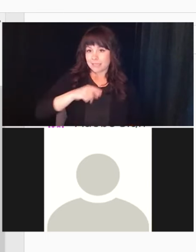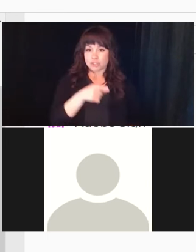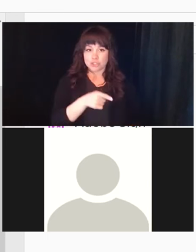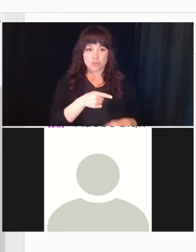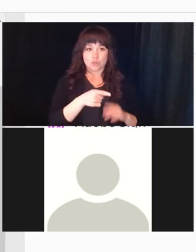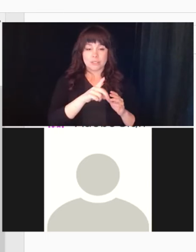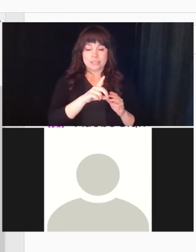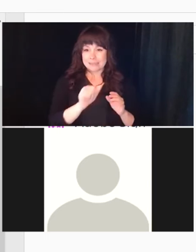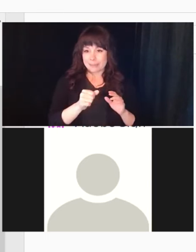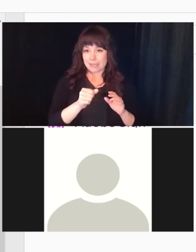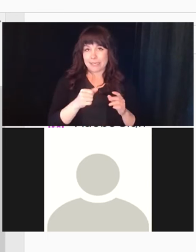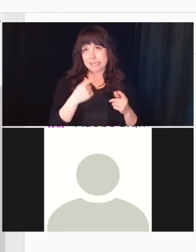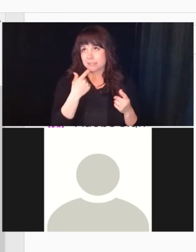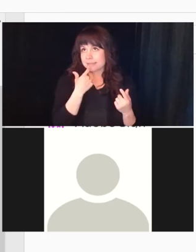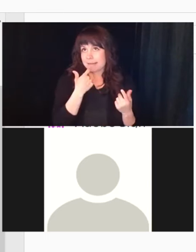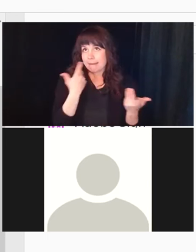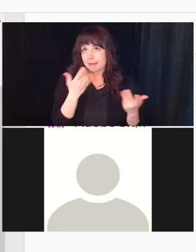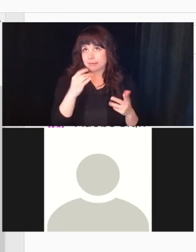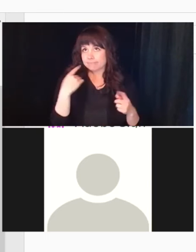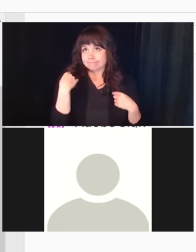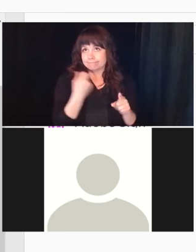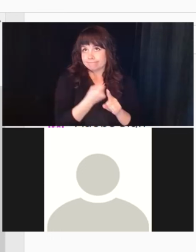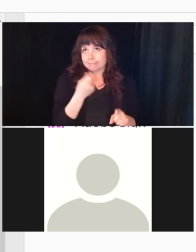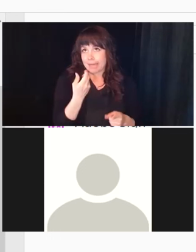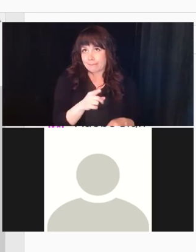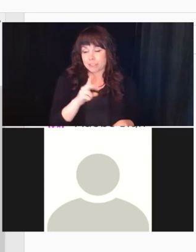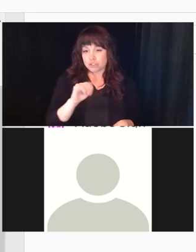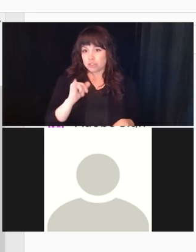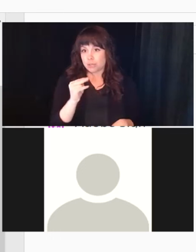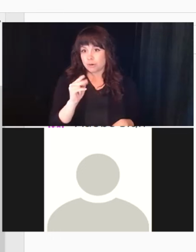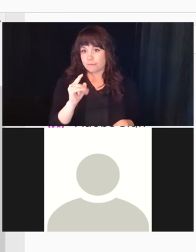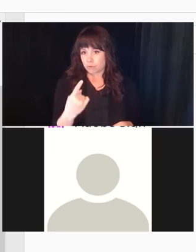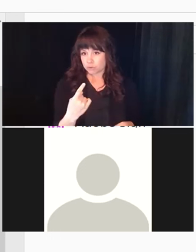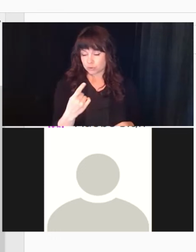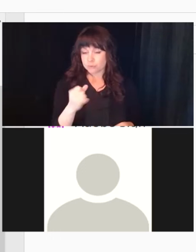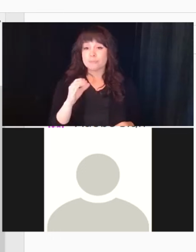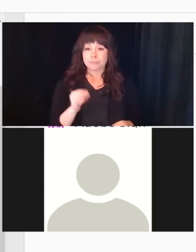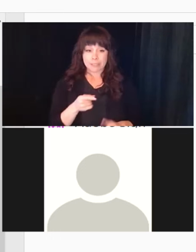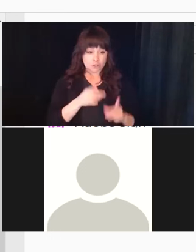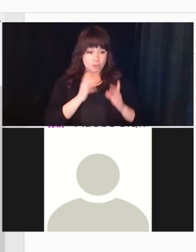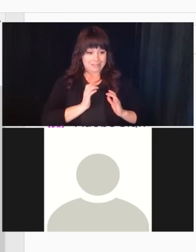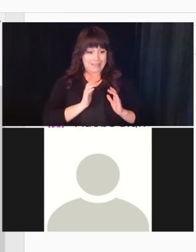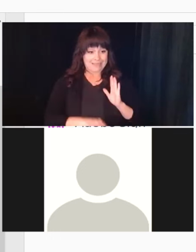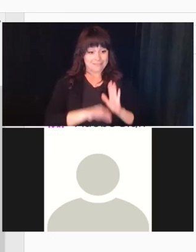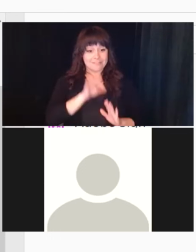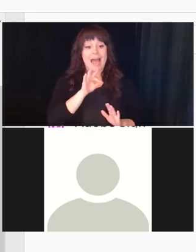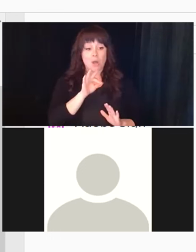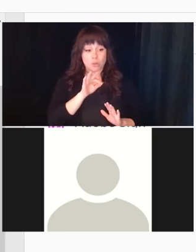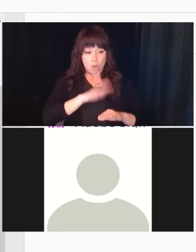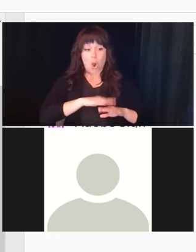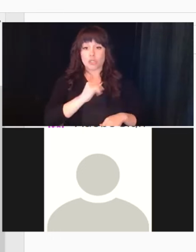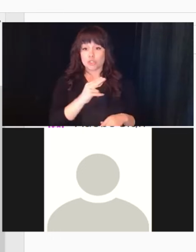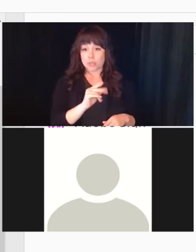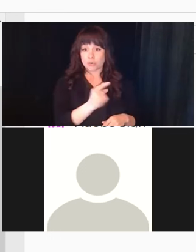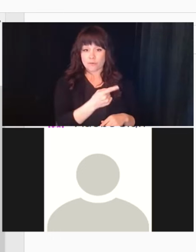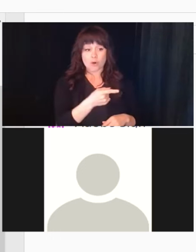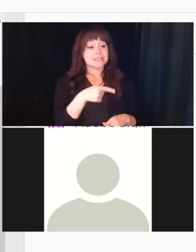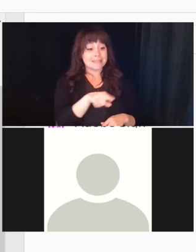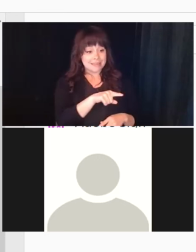1st. All right. So you have a client who was found on January 1st to meet the criteria for SSDI